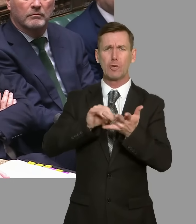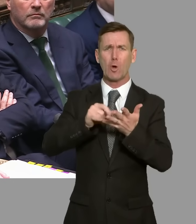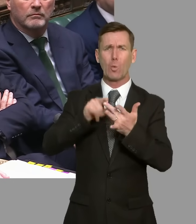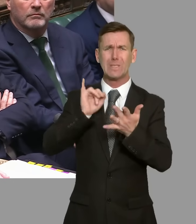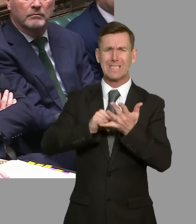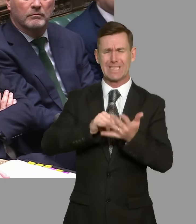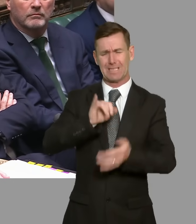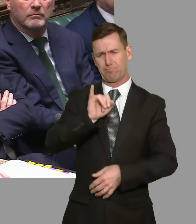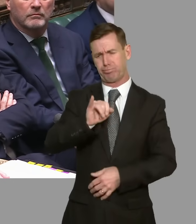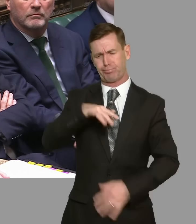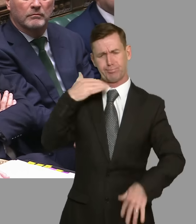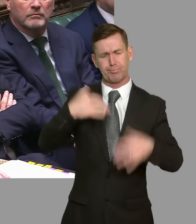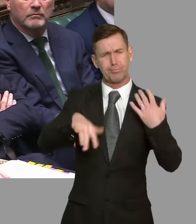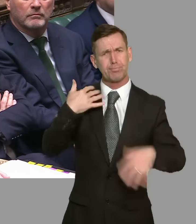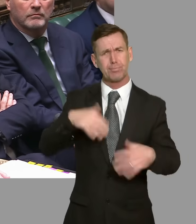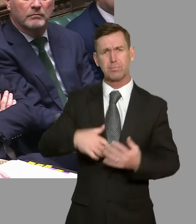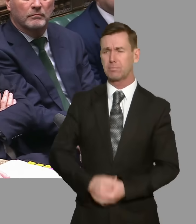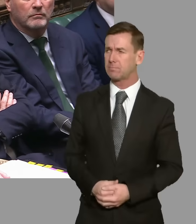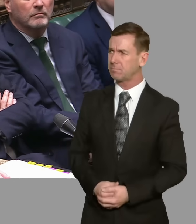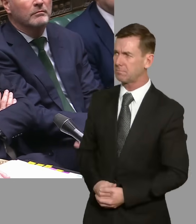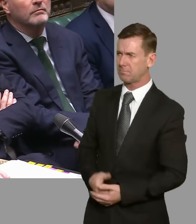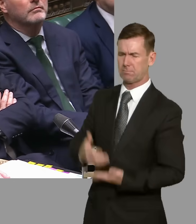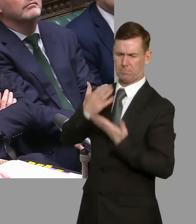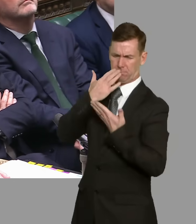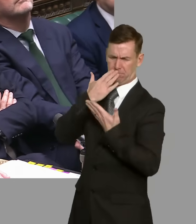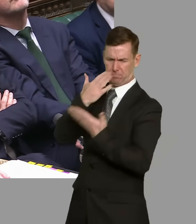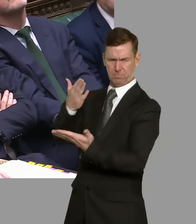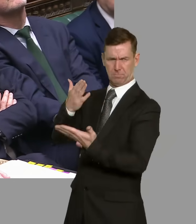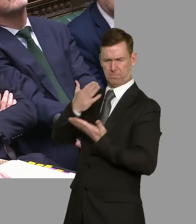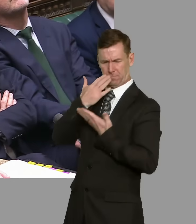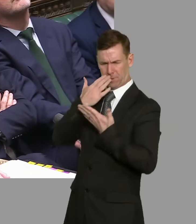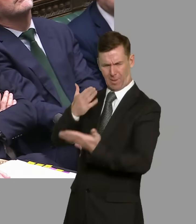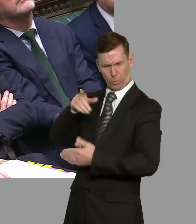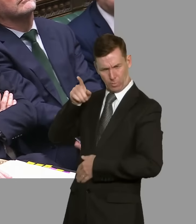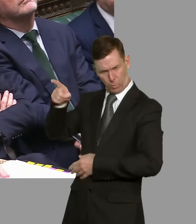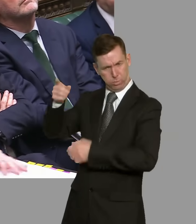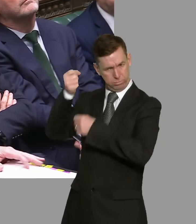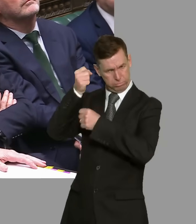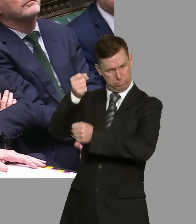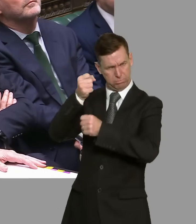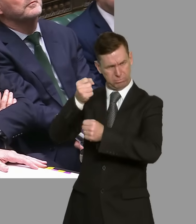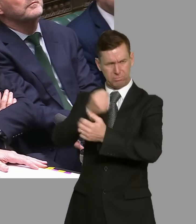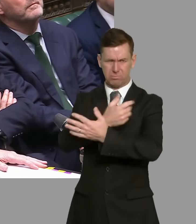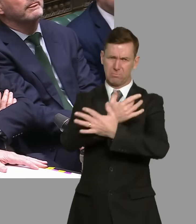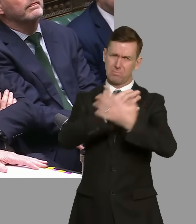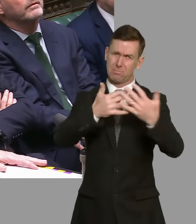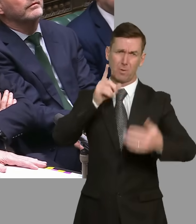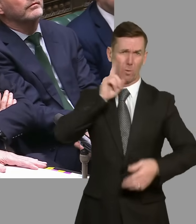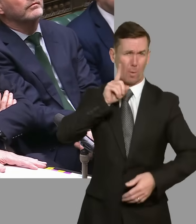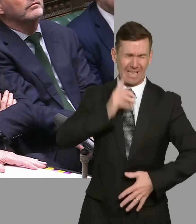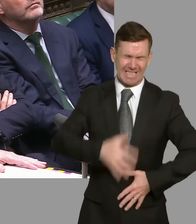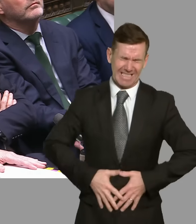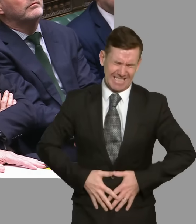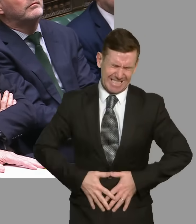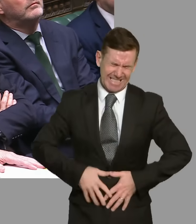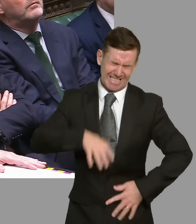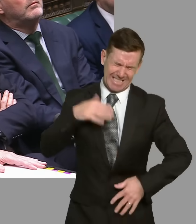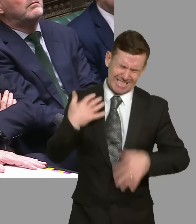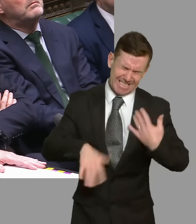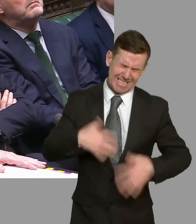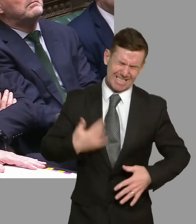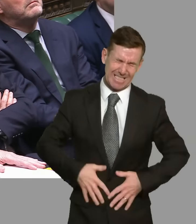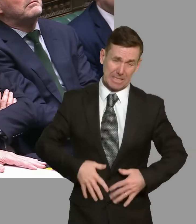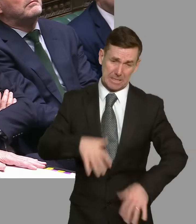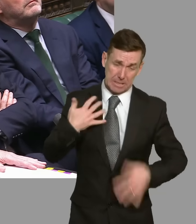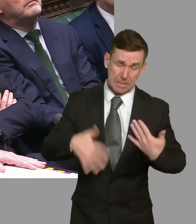Far too many women are left waiting in serious pain for care, and that's why we're investing £8 million